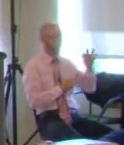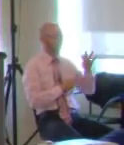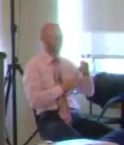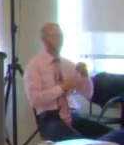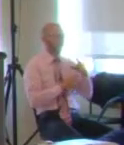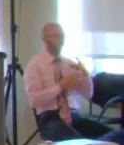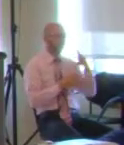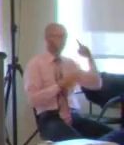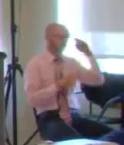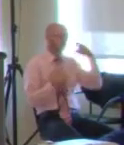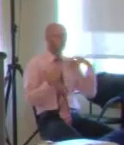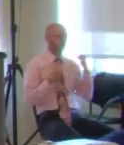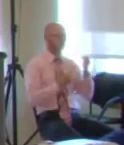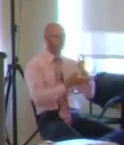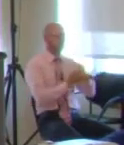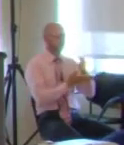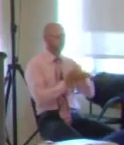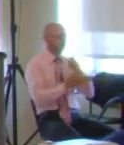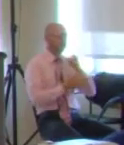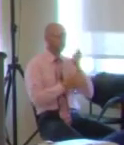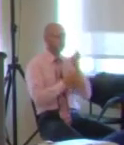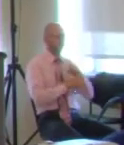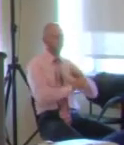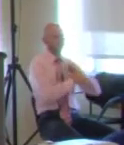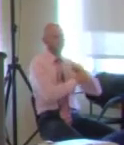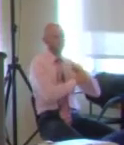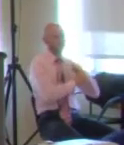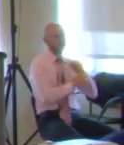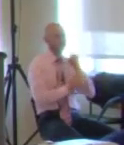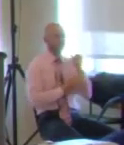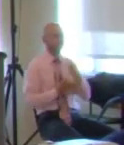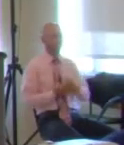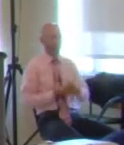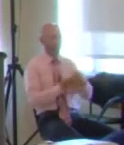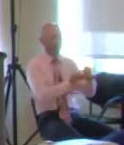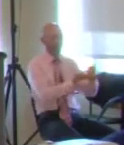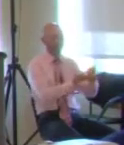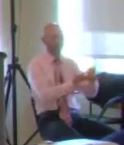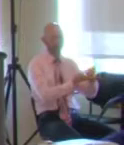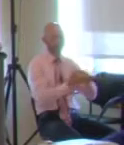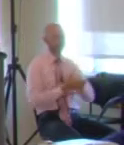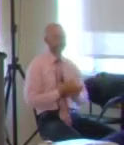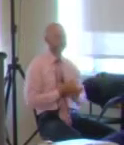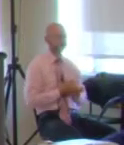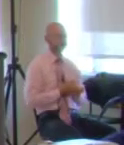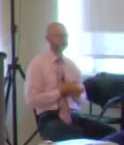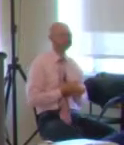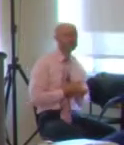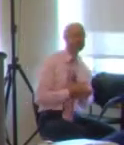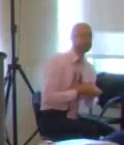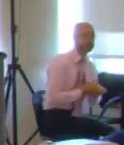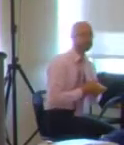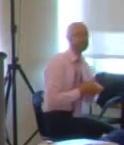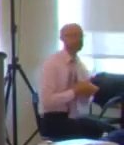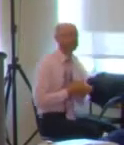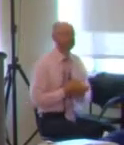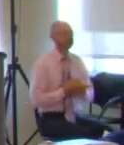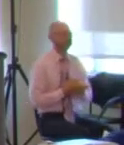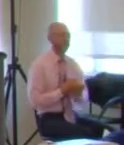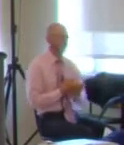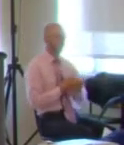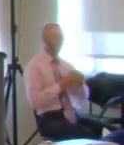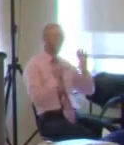not rehabilitative, and that ultimately the whole orientation is changed from